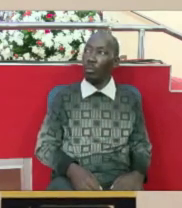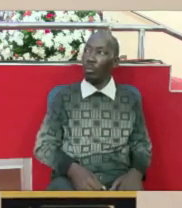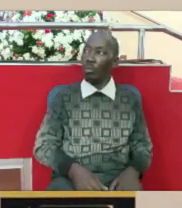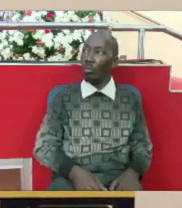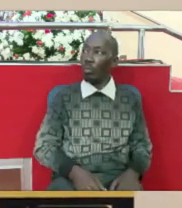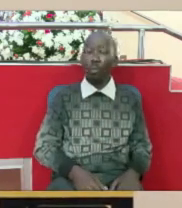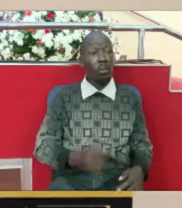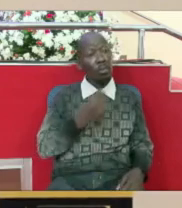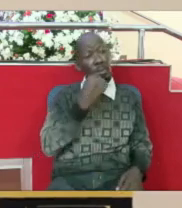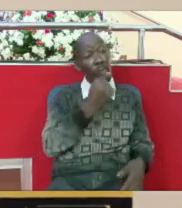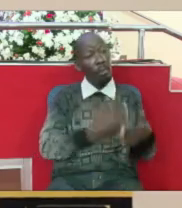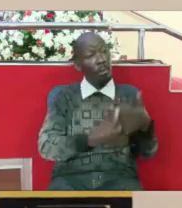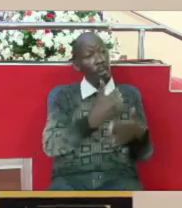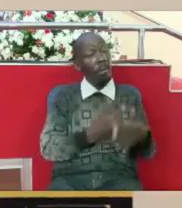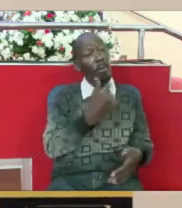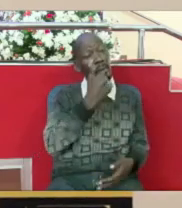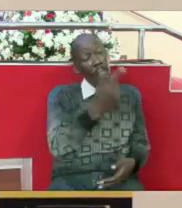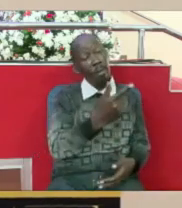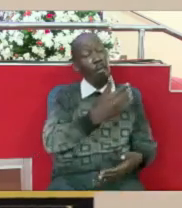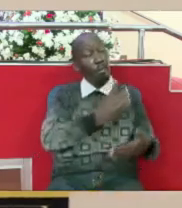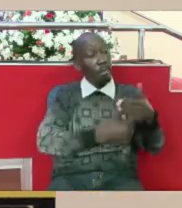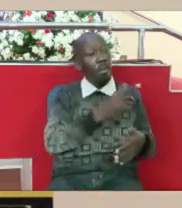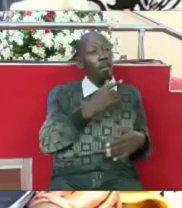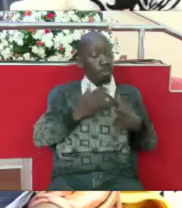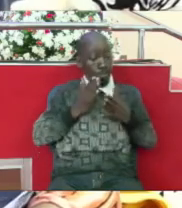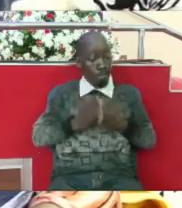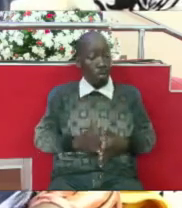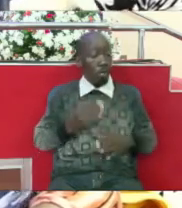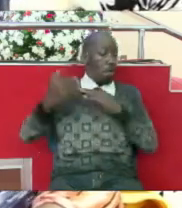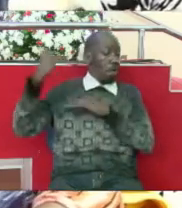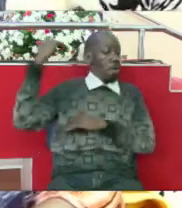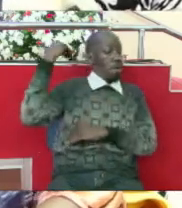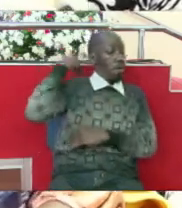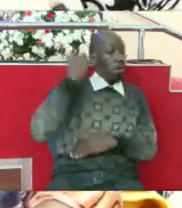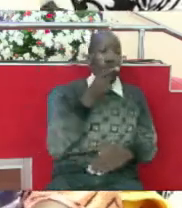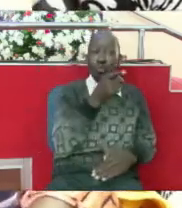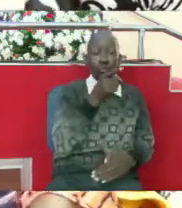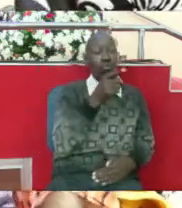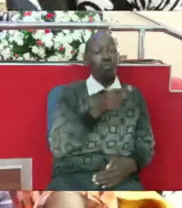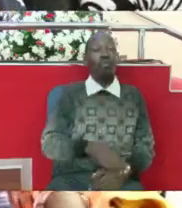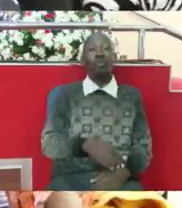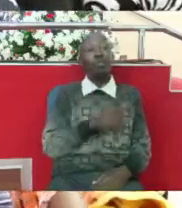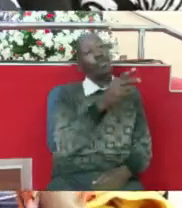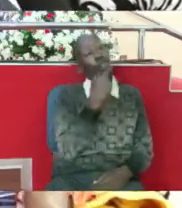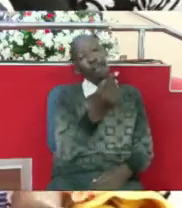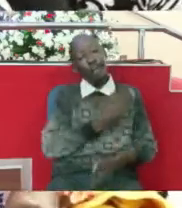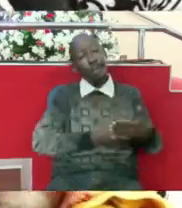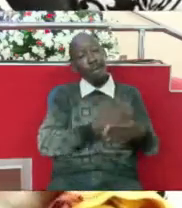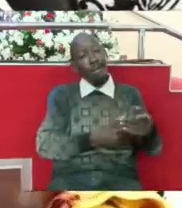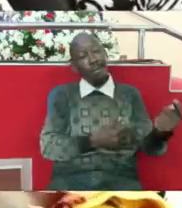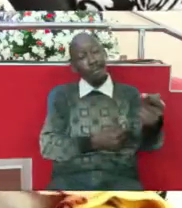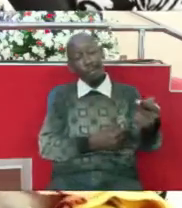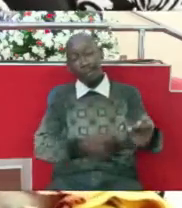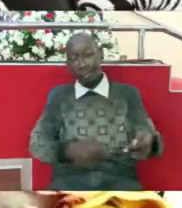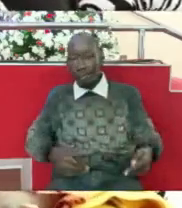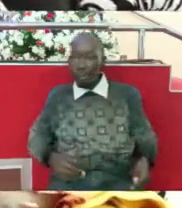Tell your neighbor, I'm talking about the person behind you. Pia jirani yako anaongea kuhusu yule mwenye yako nyuma yangu. Yes, the